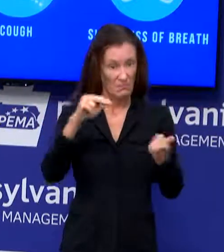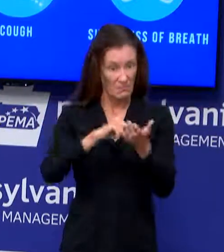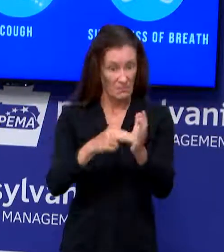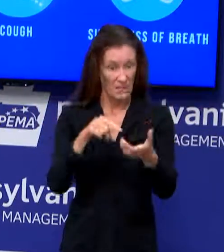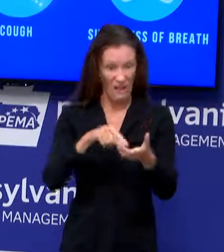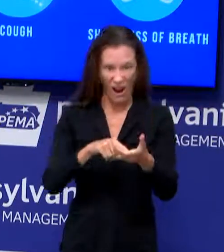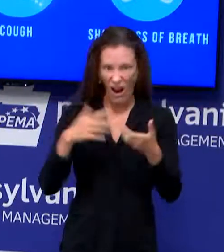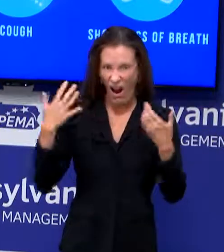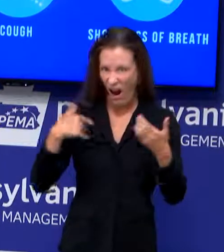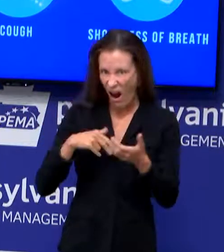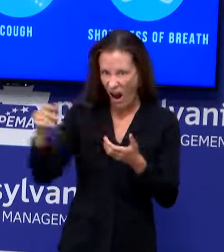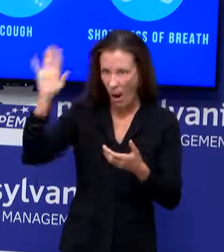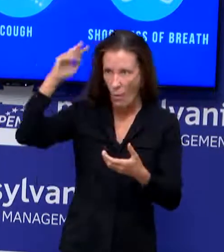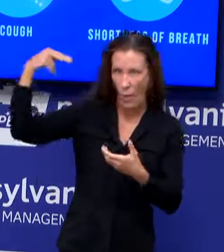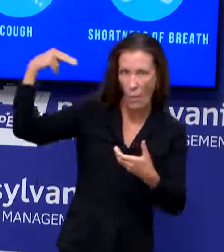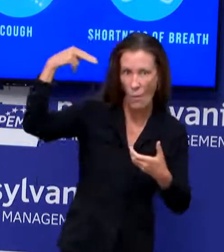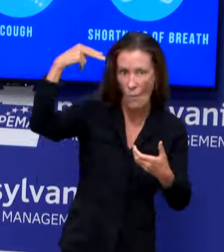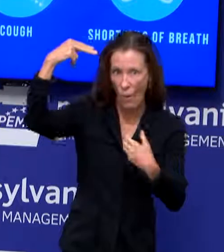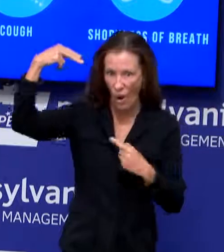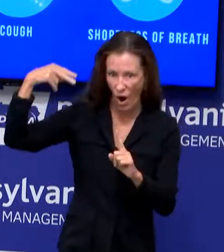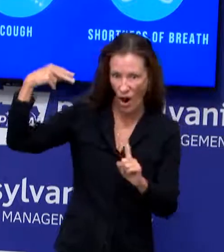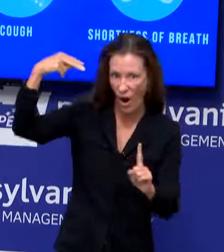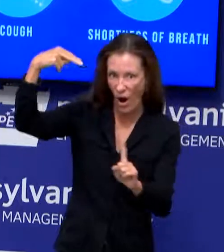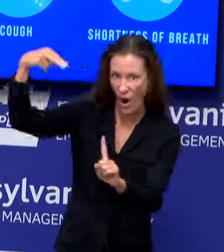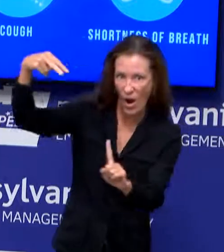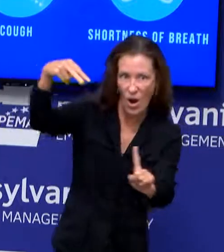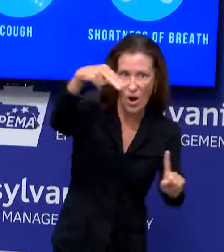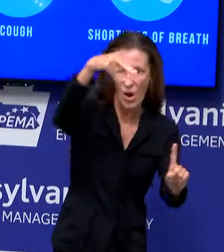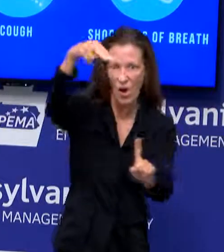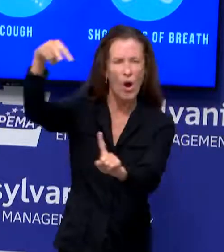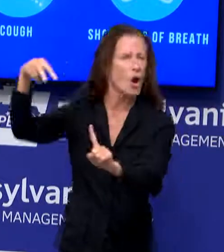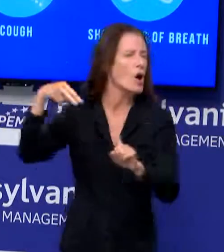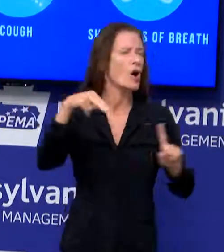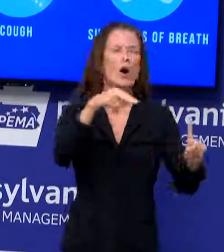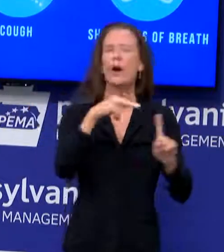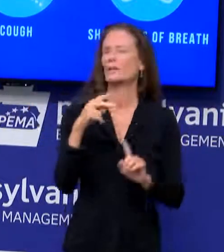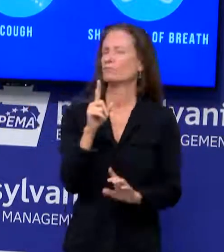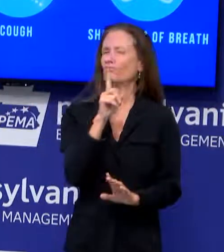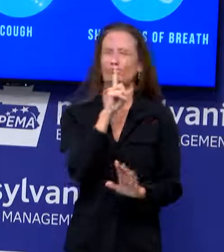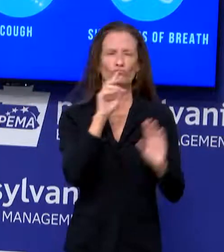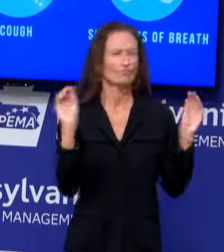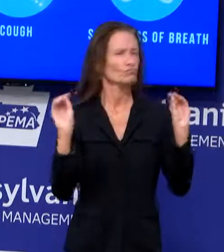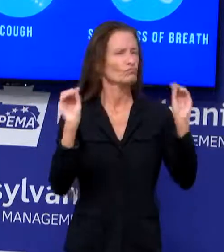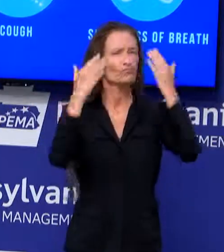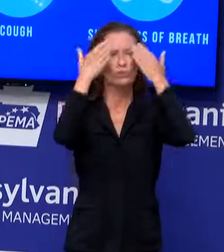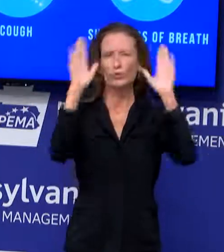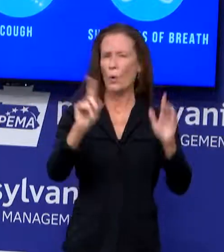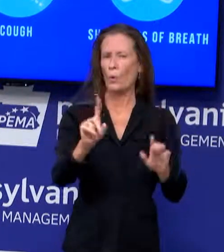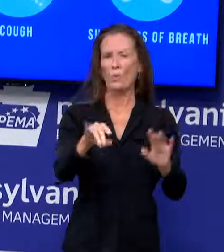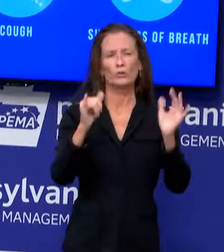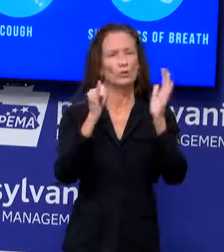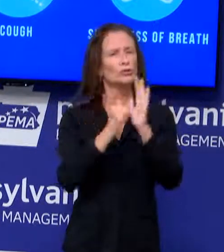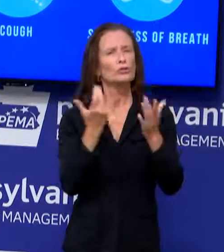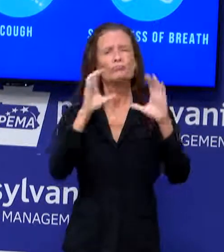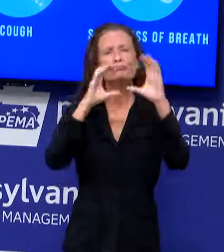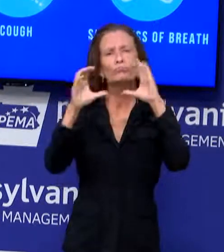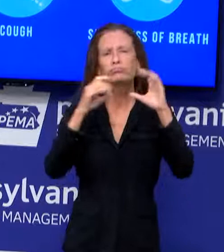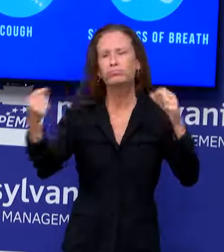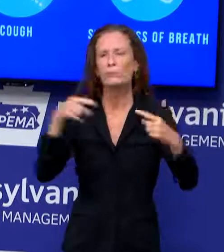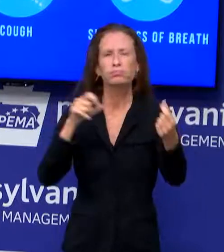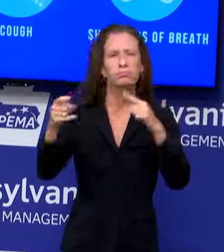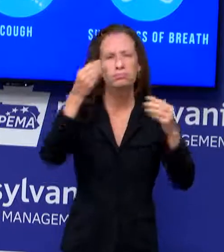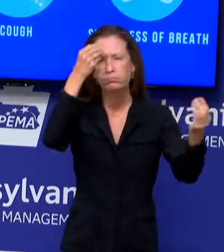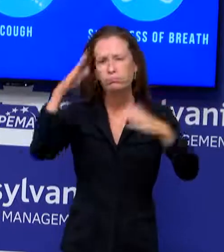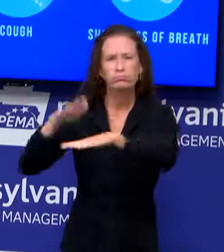to communicate with one another. Now, we are very committed and conscious of protecting the privacy and